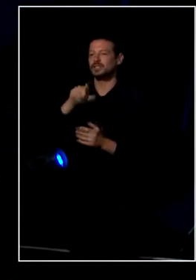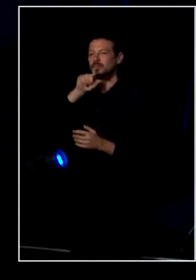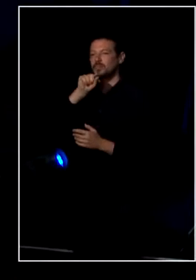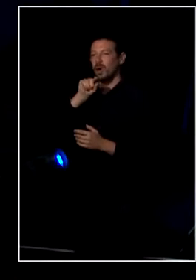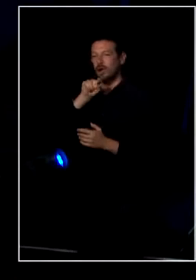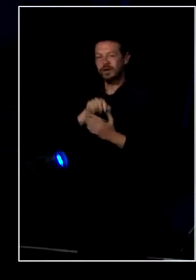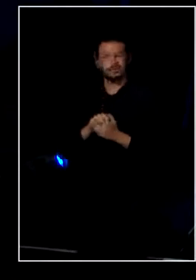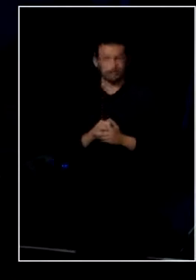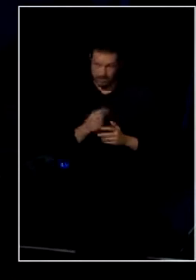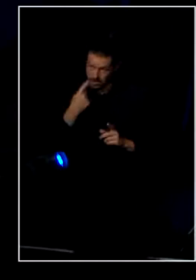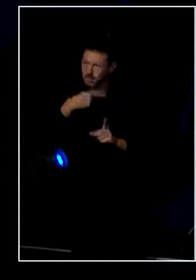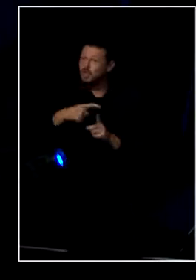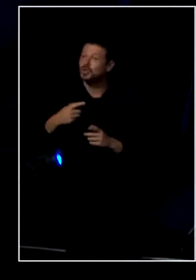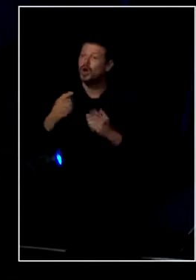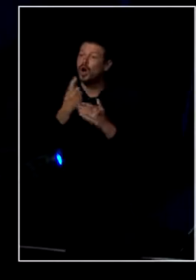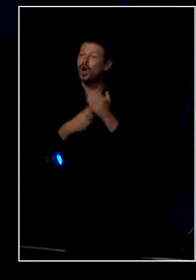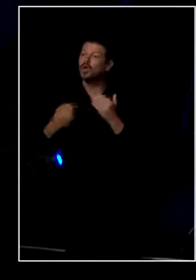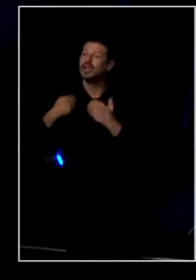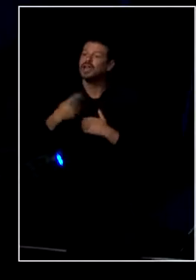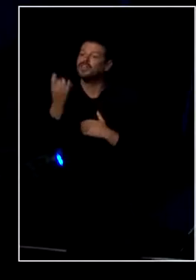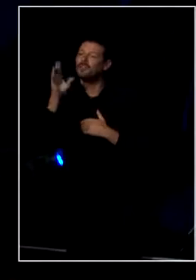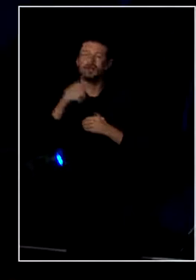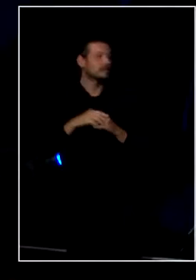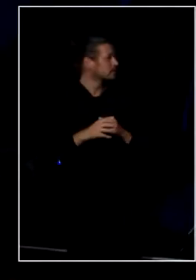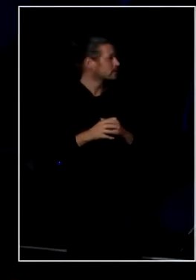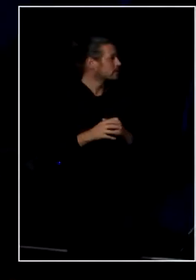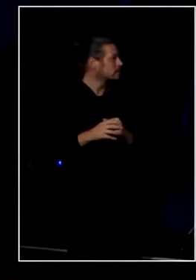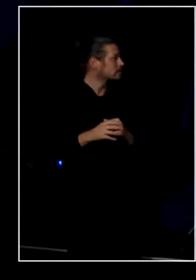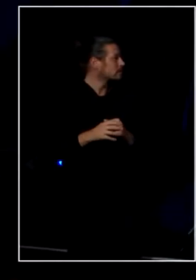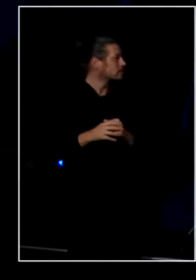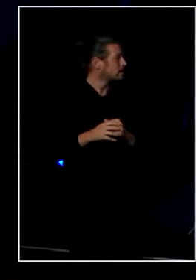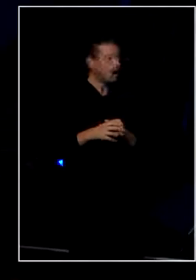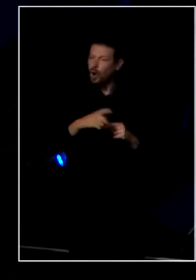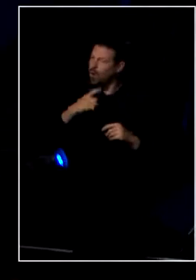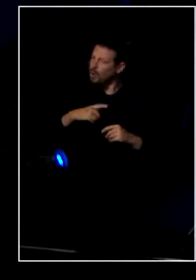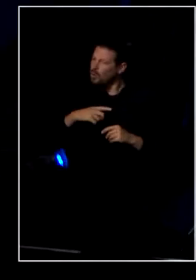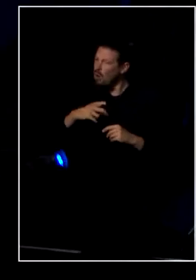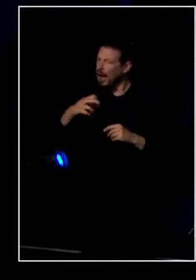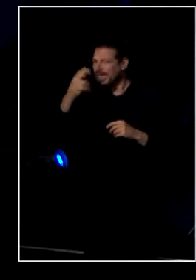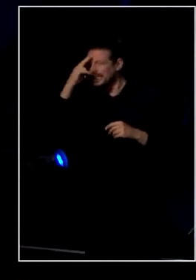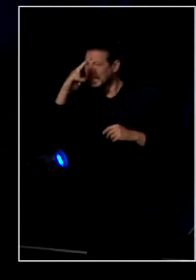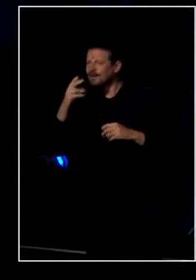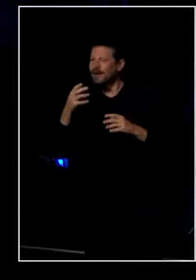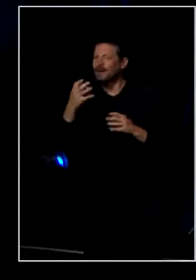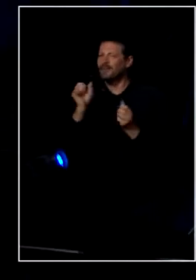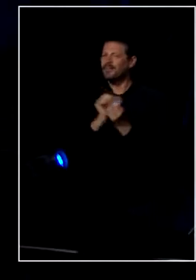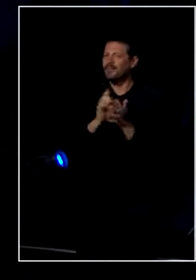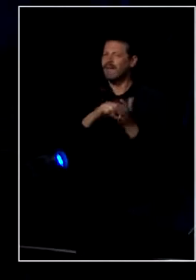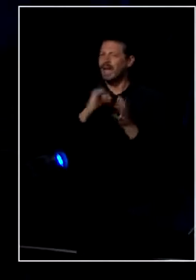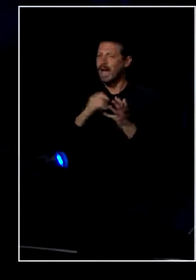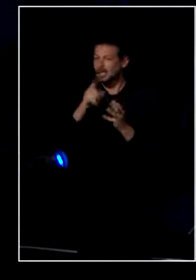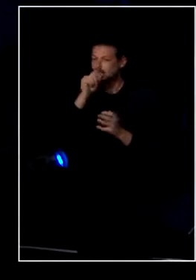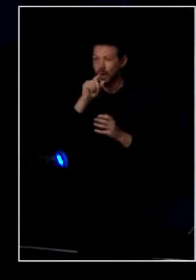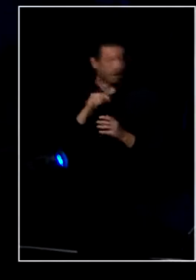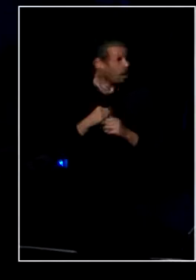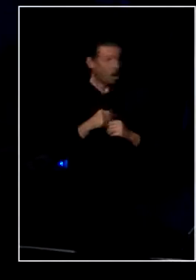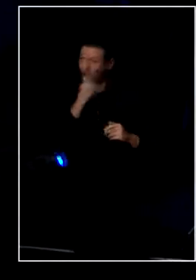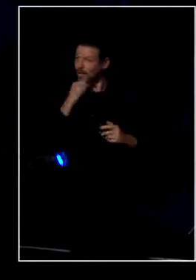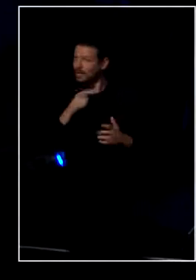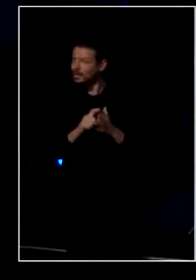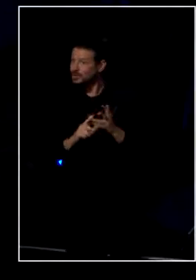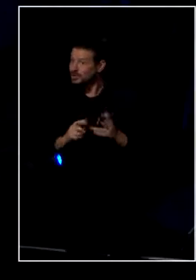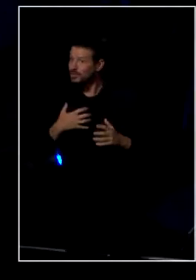earth. Yeah. And why Free as a Bird? Oh, can I do that? I'd love you to. Yeah? Yeah, Jane's got something for us. I'd love to do